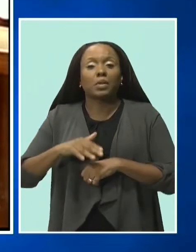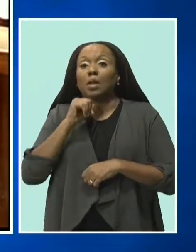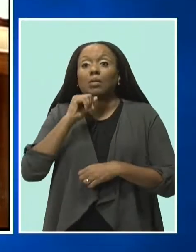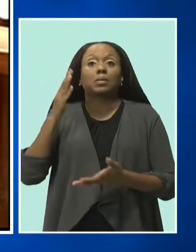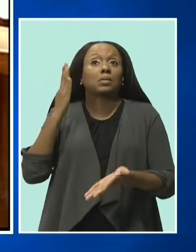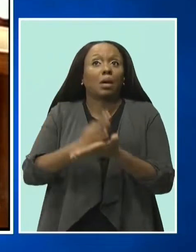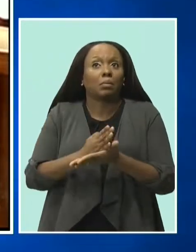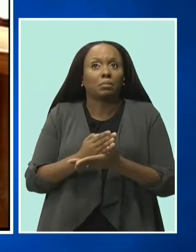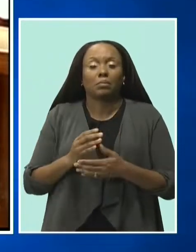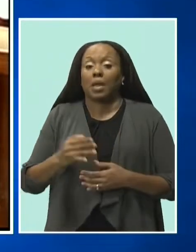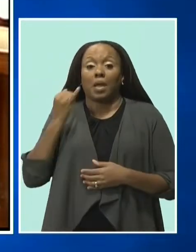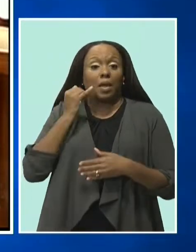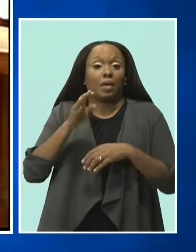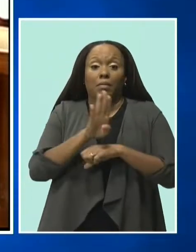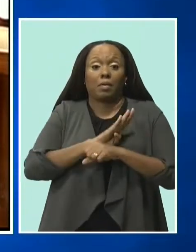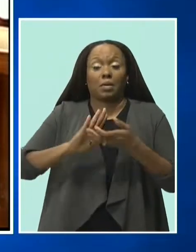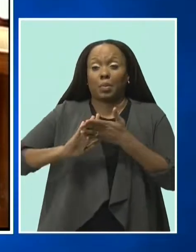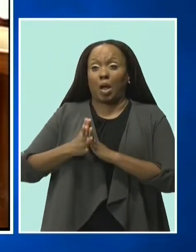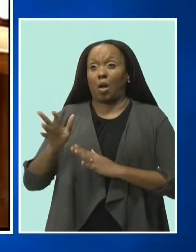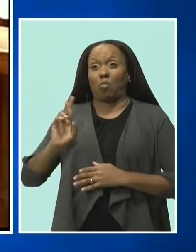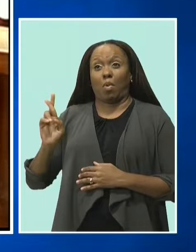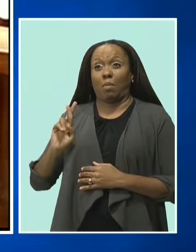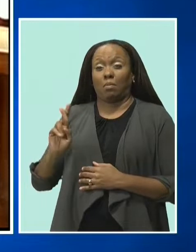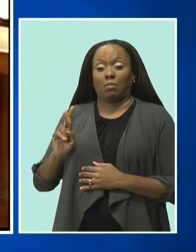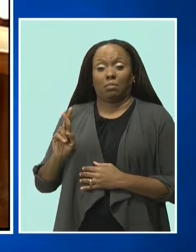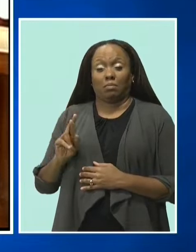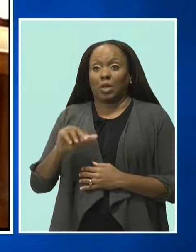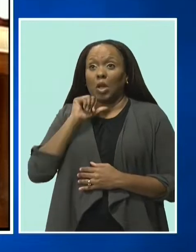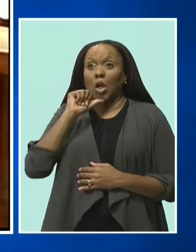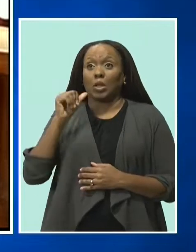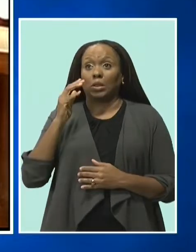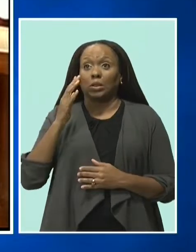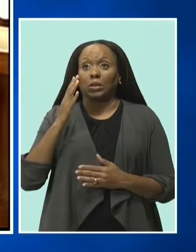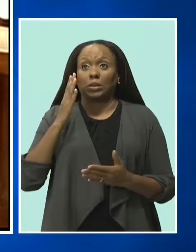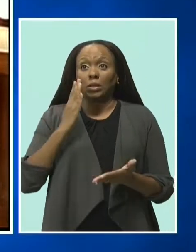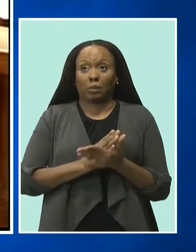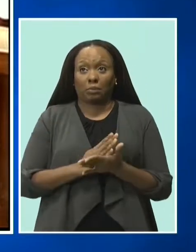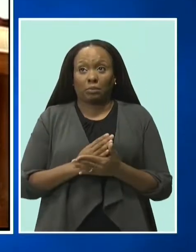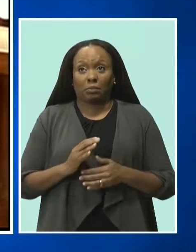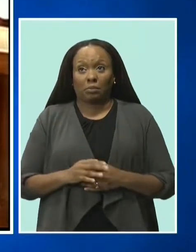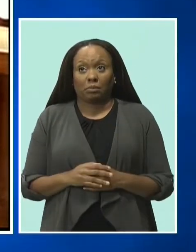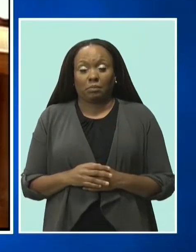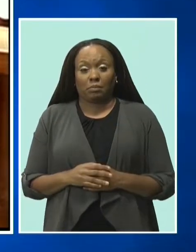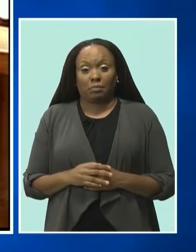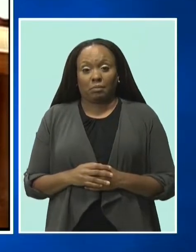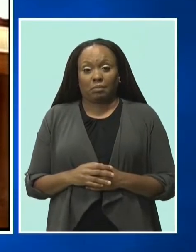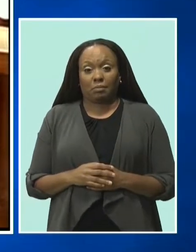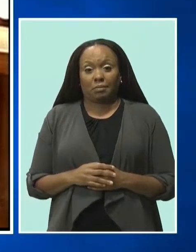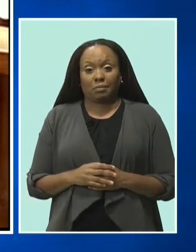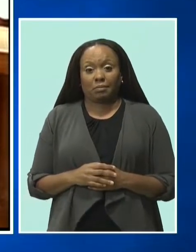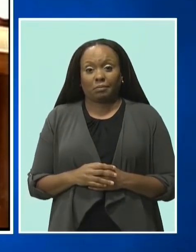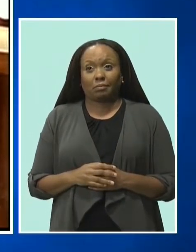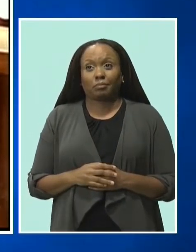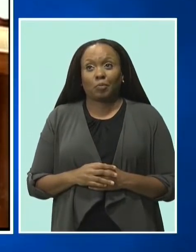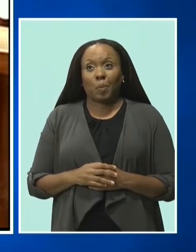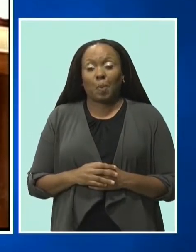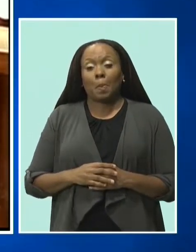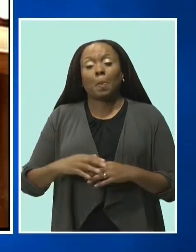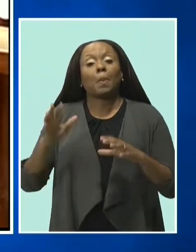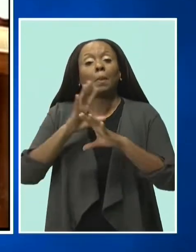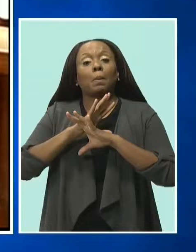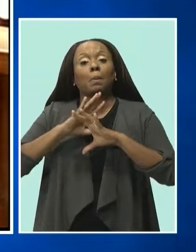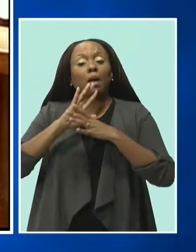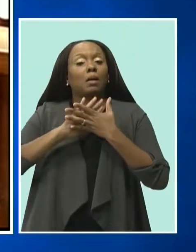going to republicanism is not going to stop travelers from coming to Barbados. The appointment of a president is not going to stop travelers from coming to